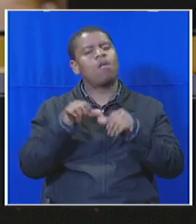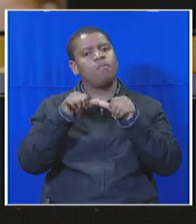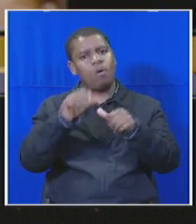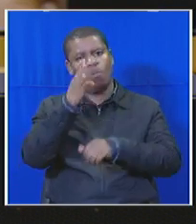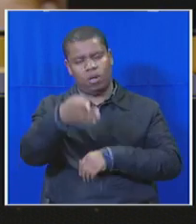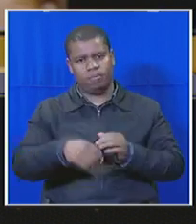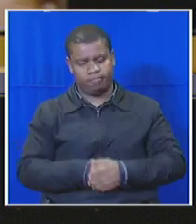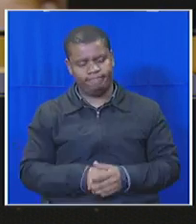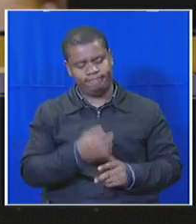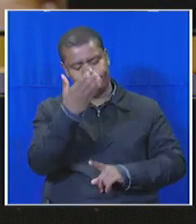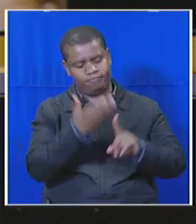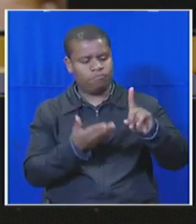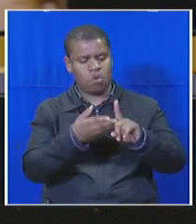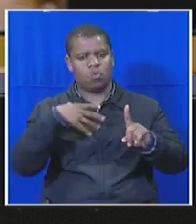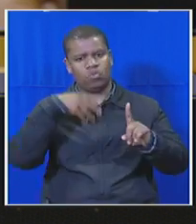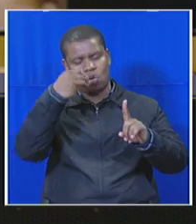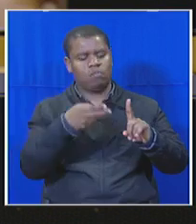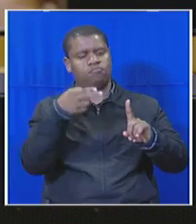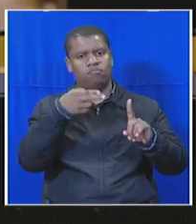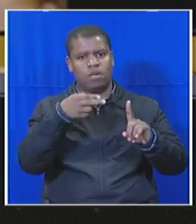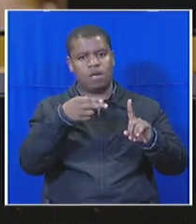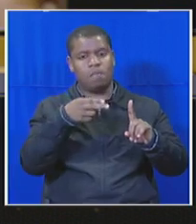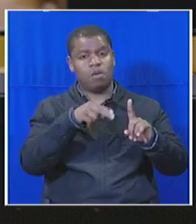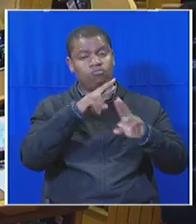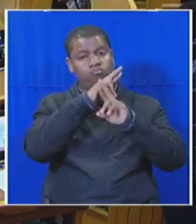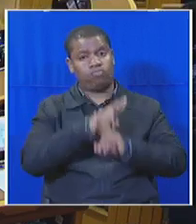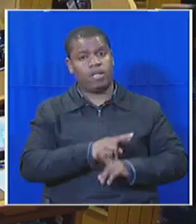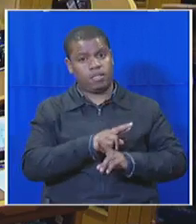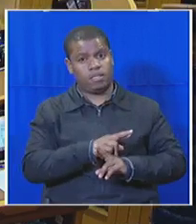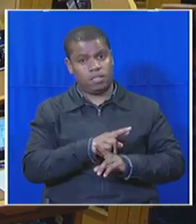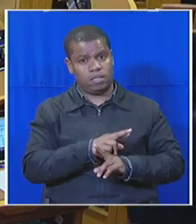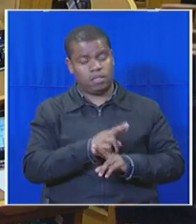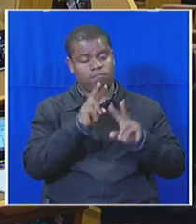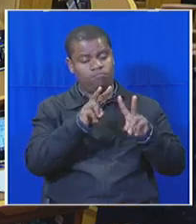May his soul rest in peace. Phansi nge-DA phansi.